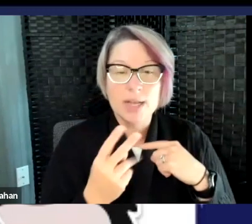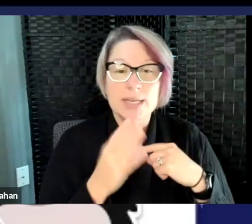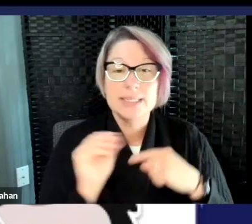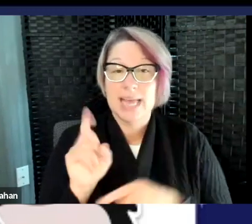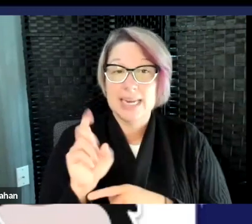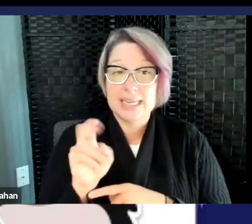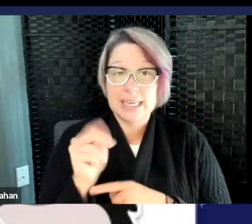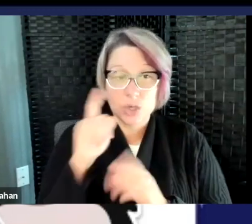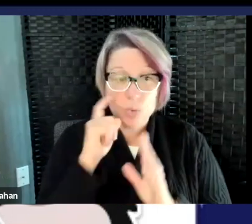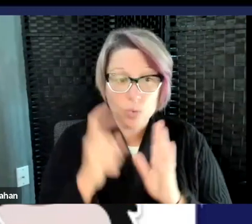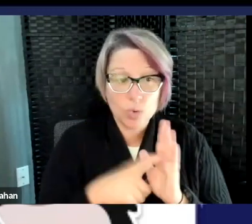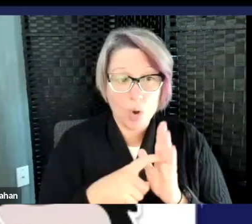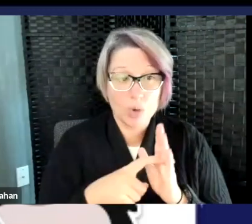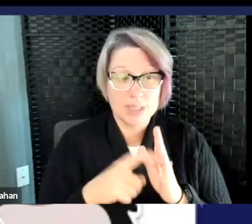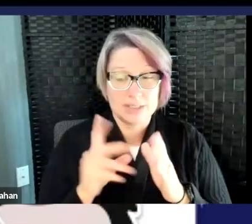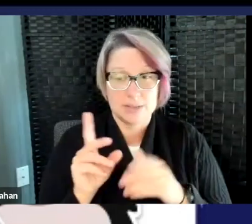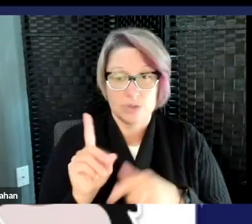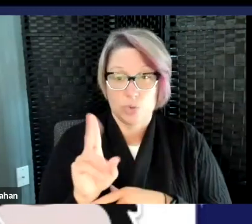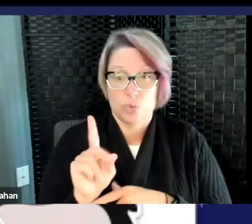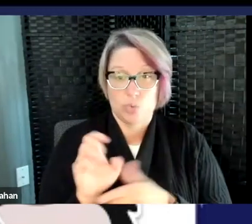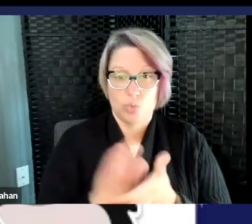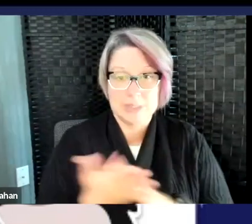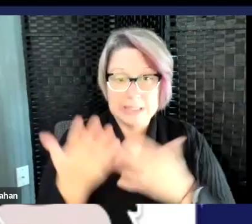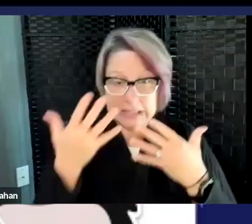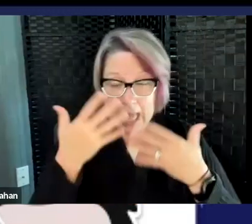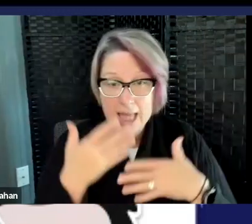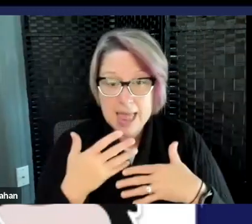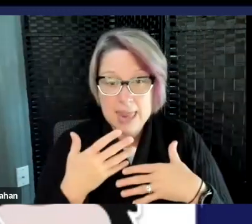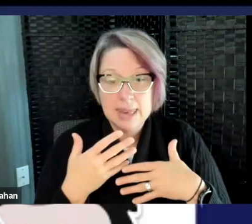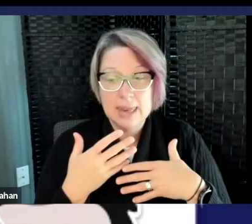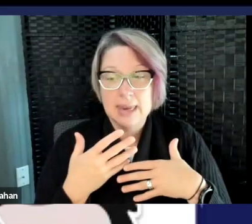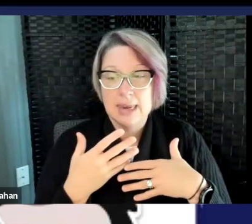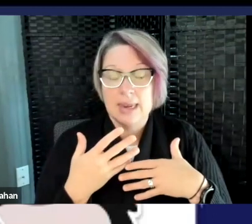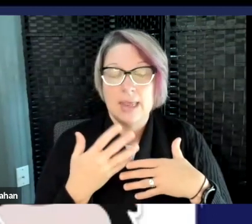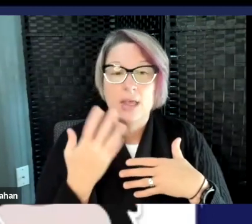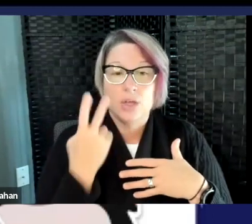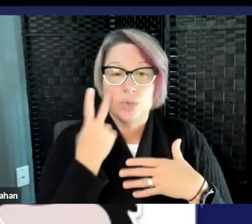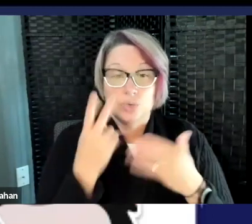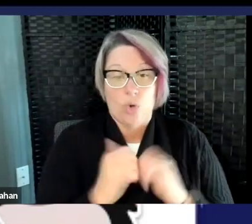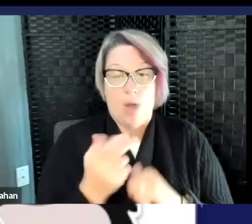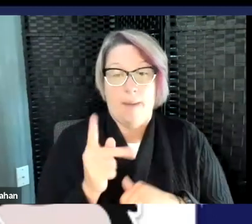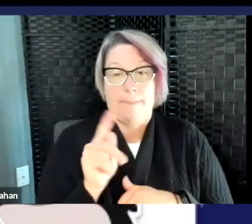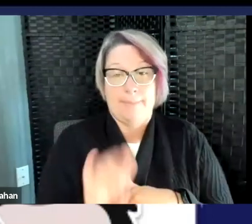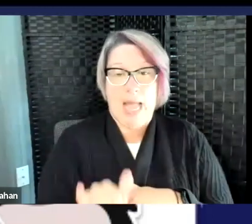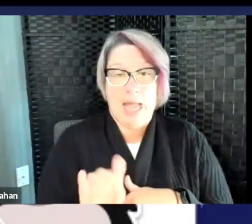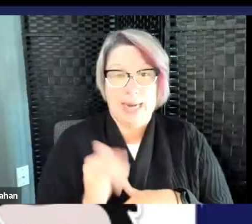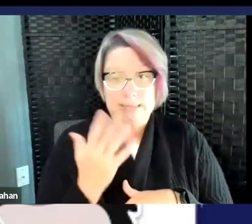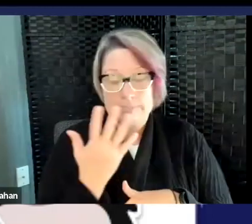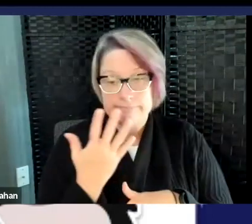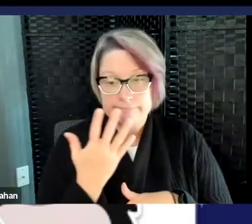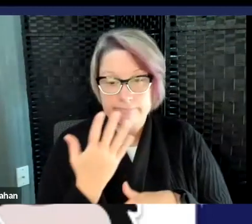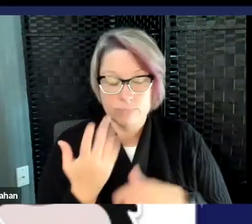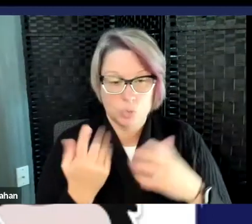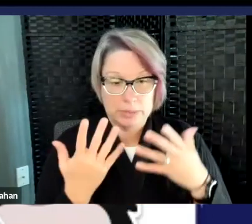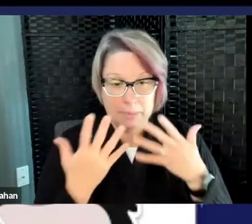the end, Dude was sad, right? And you saw how Patty looked. She was